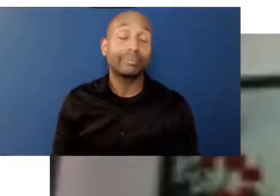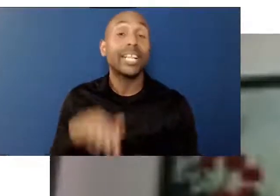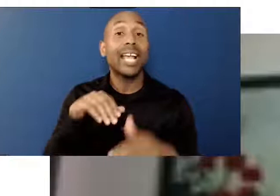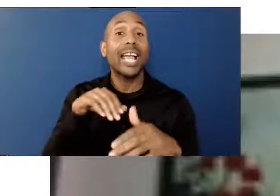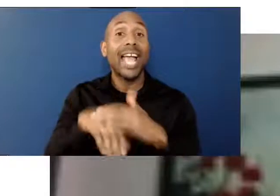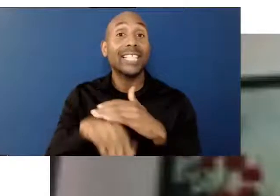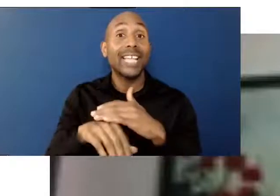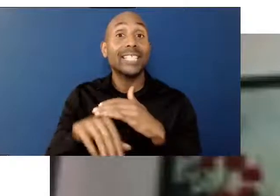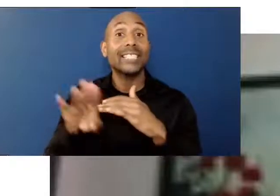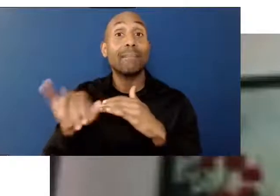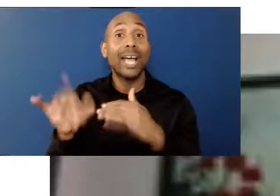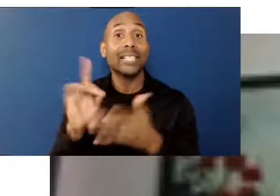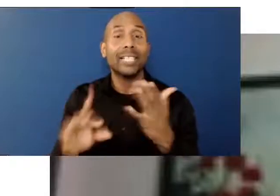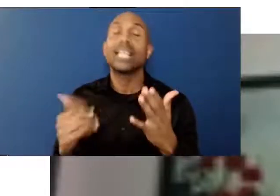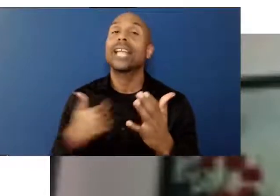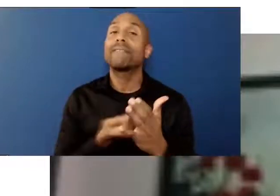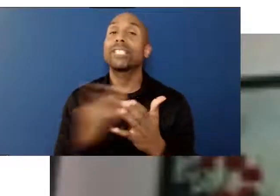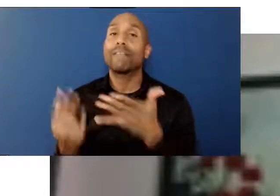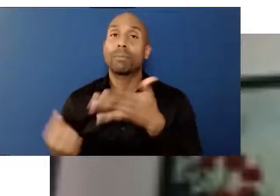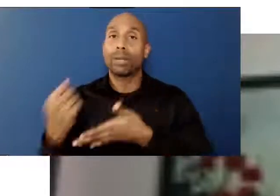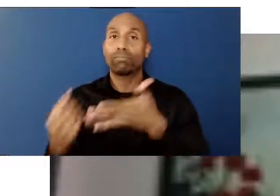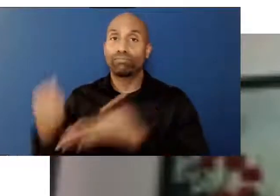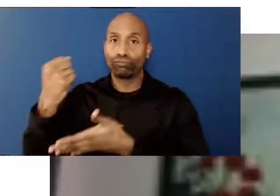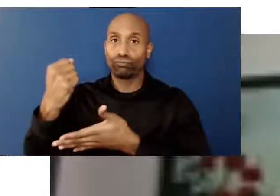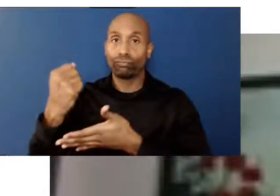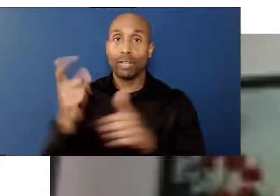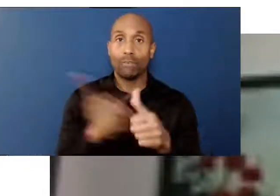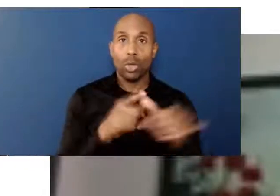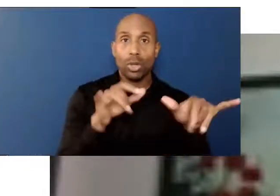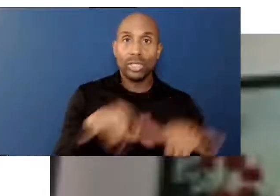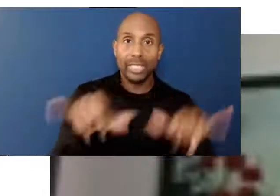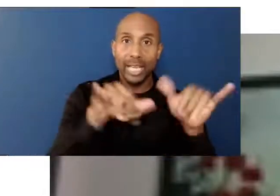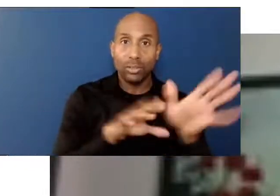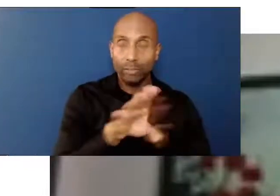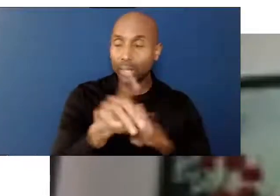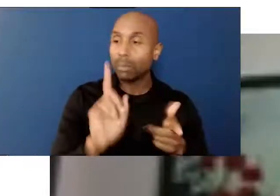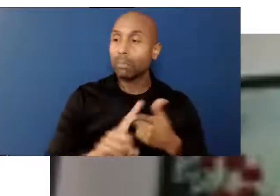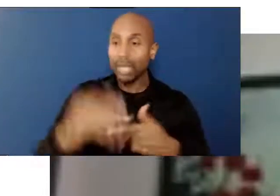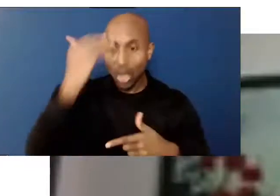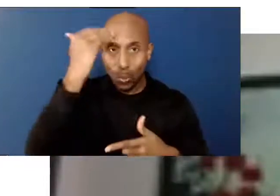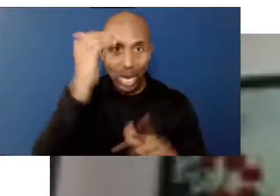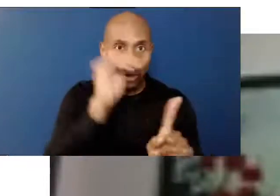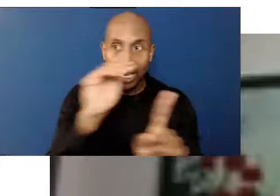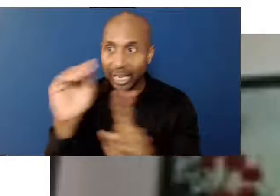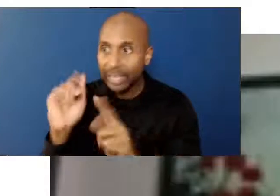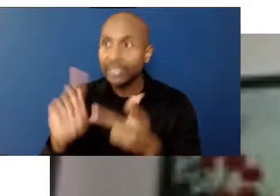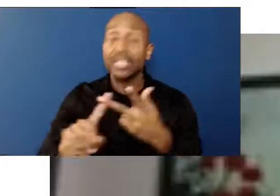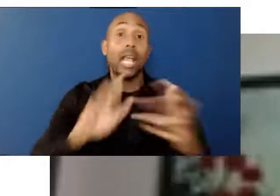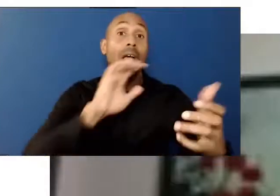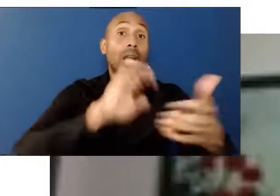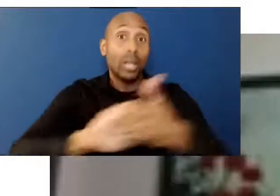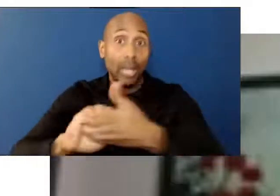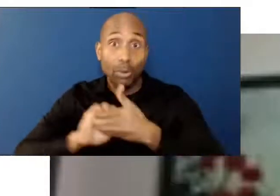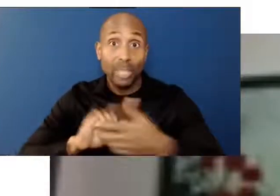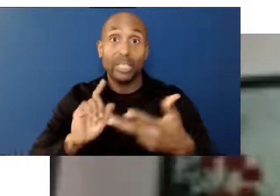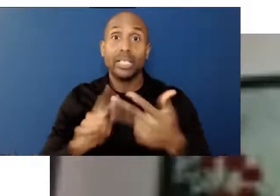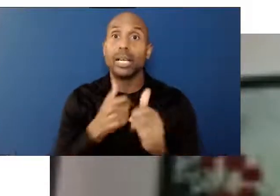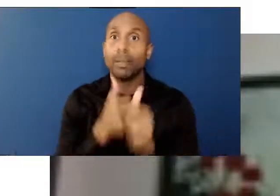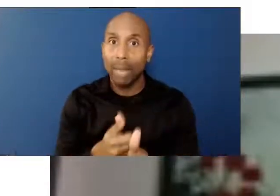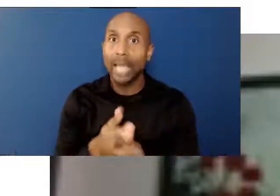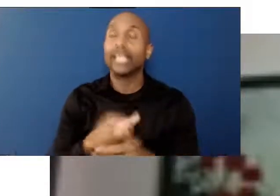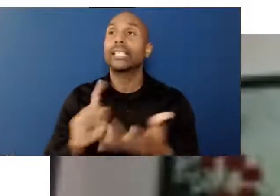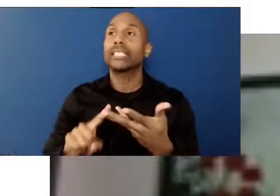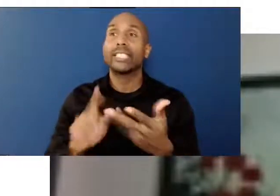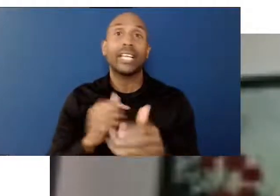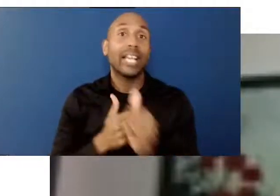related to standard development, awareness, collaboration, compliance and enforcement is an important piece. Of course, we have to